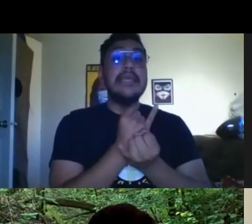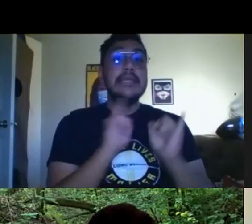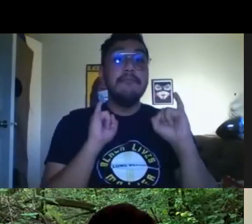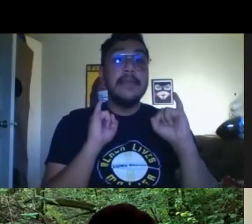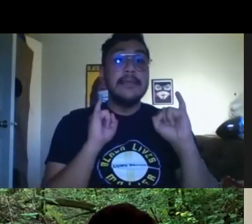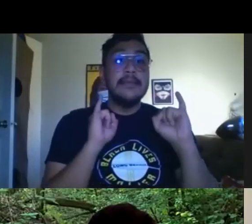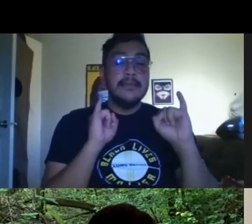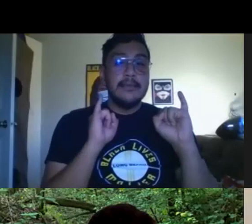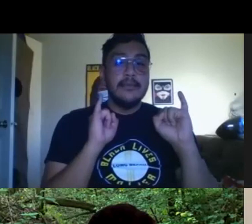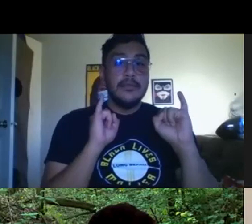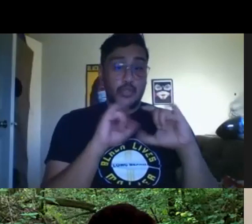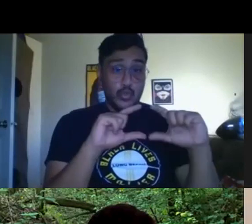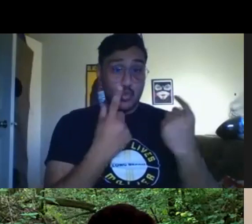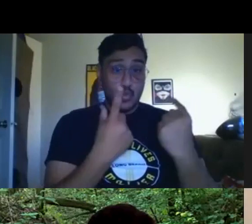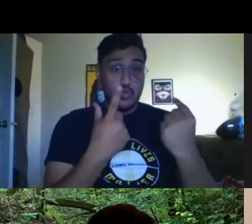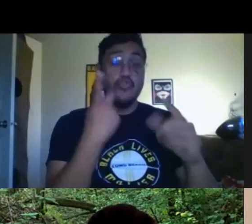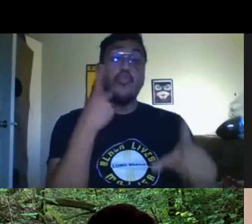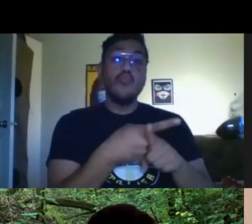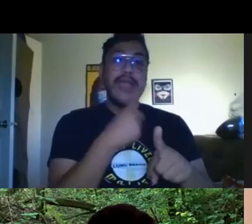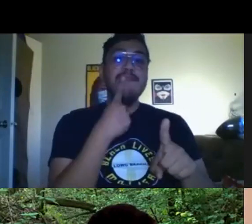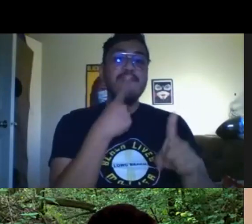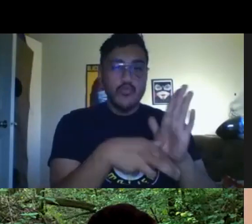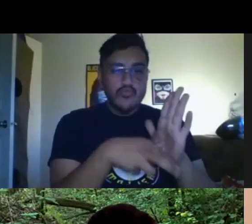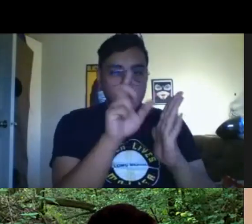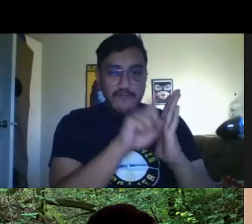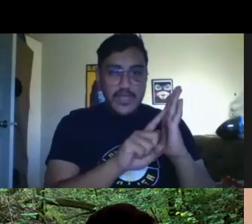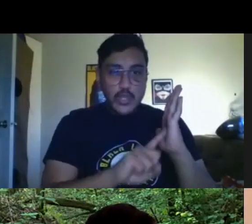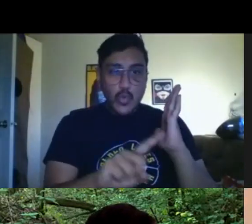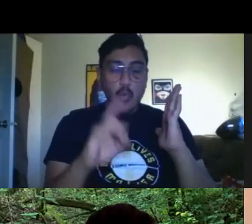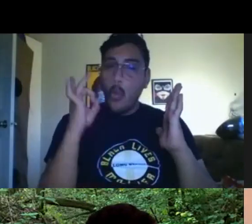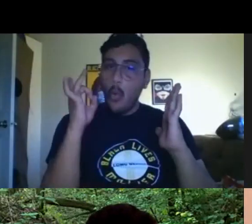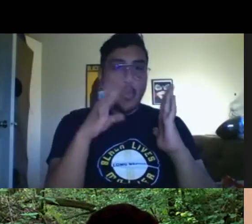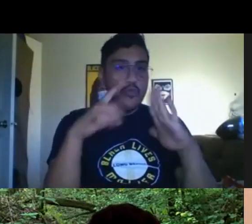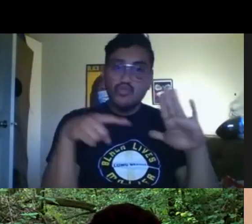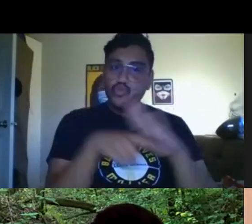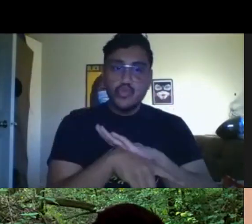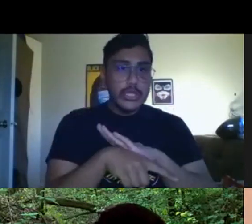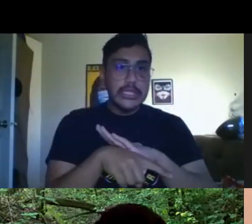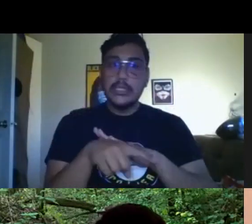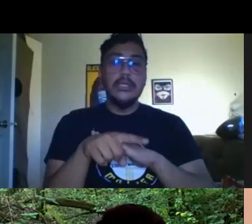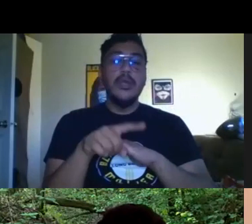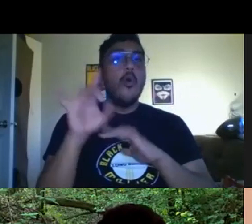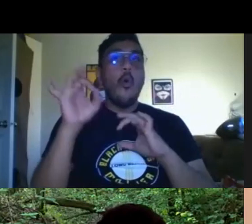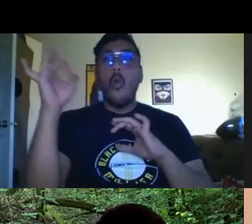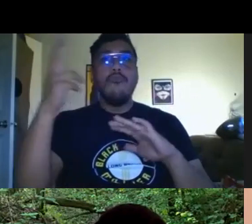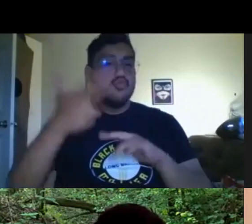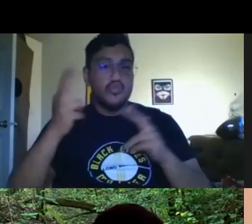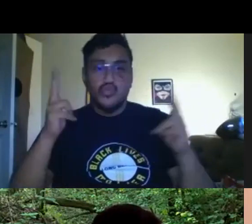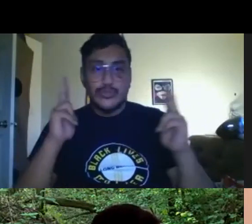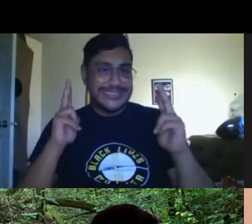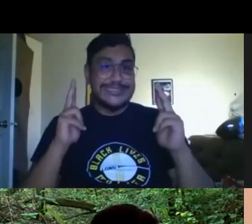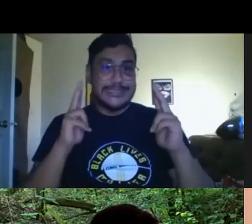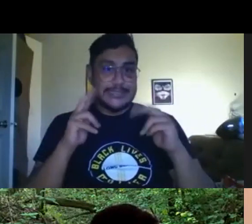group the right to review horrible shootings, horrible killings as we've witnessed here,